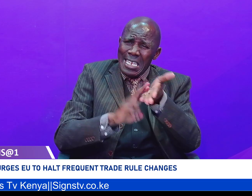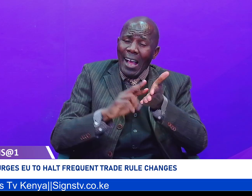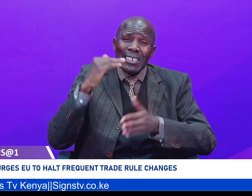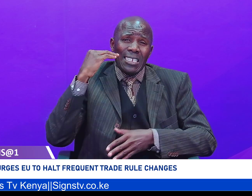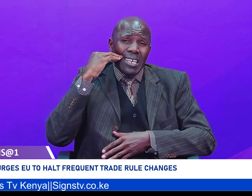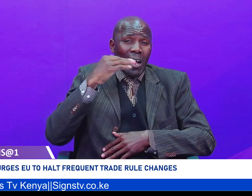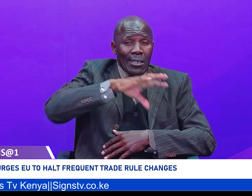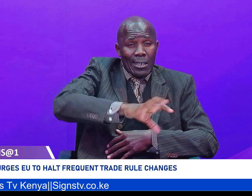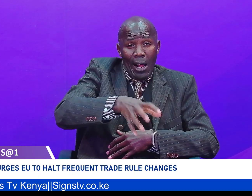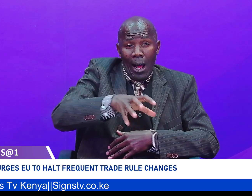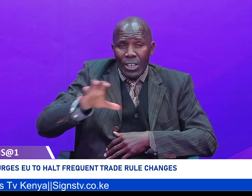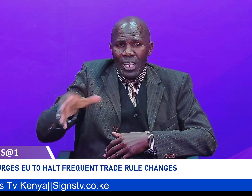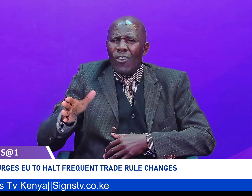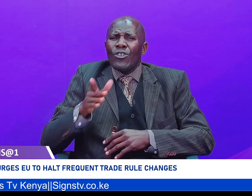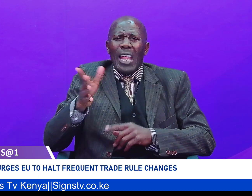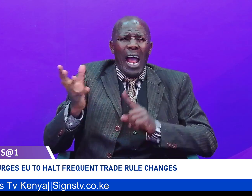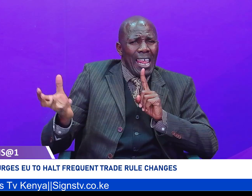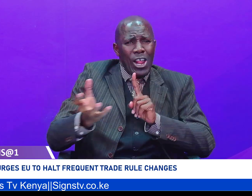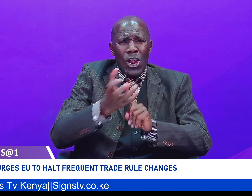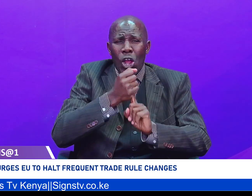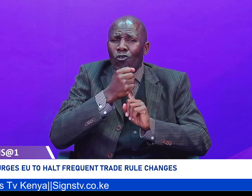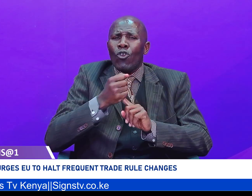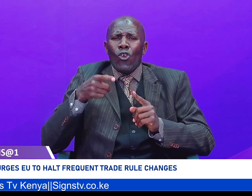On to our last news item.